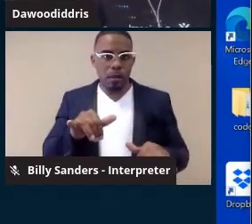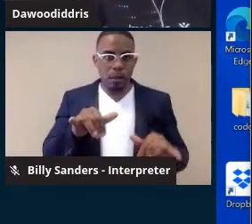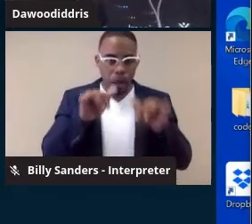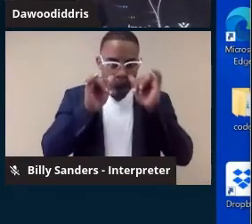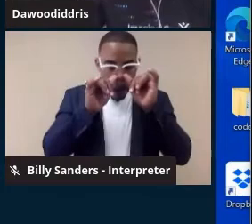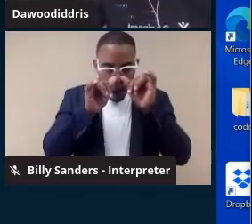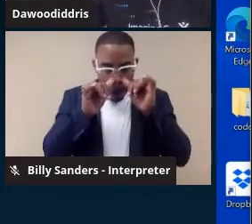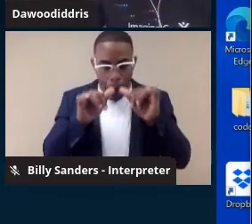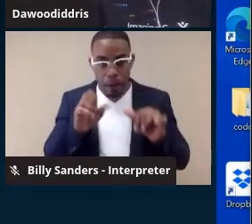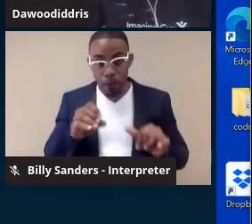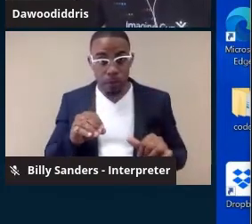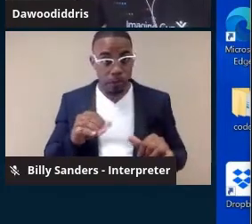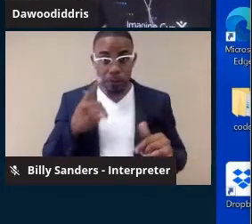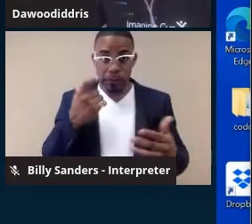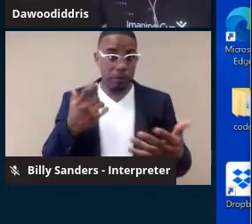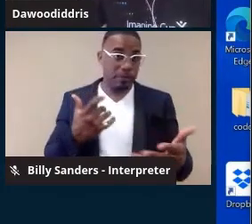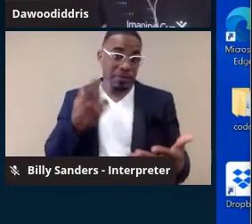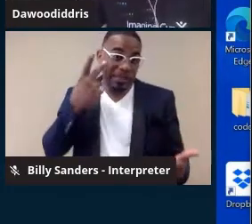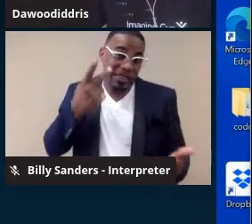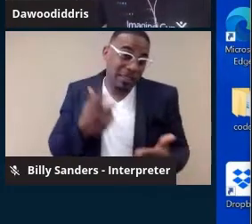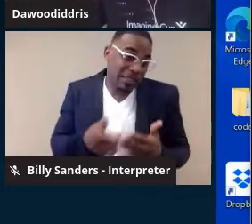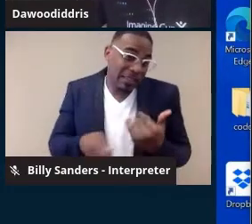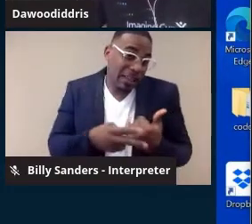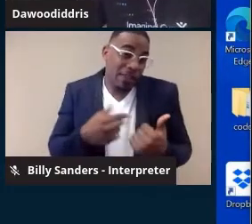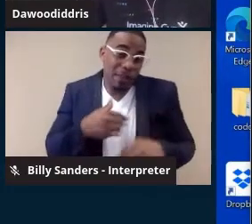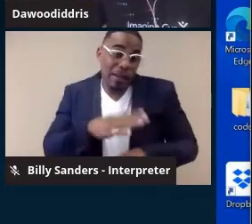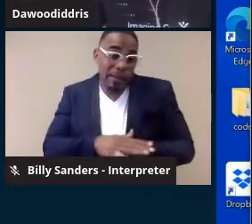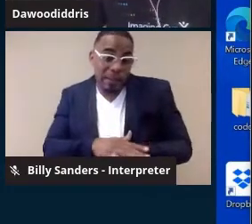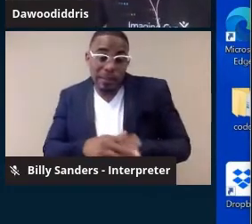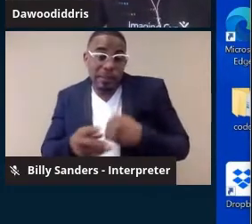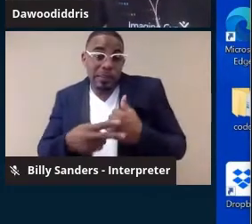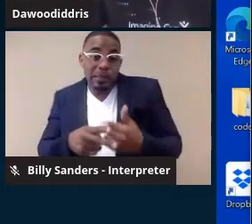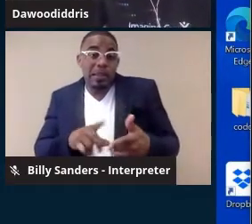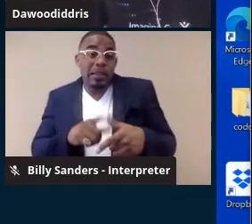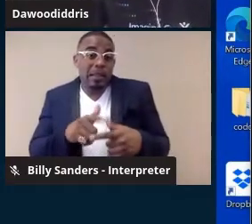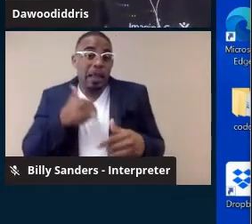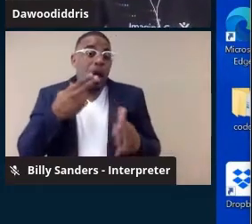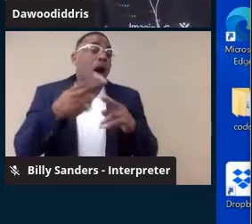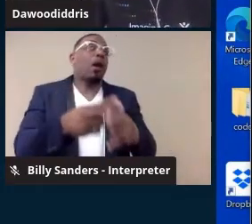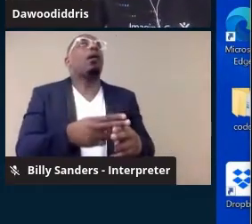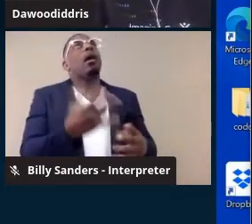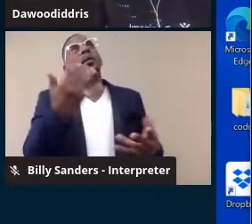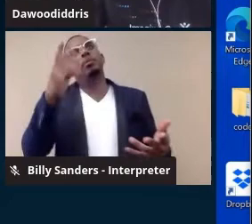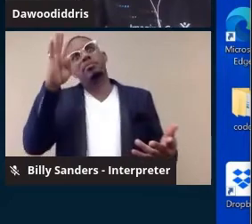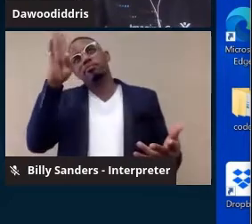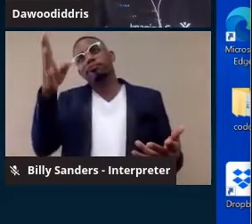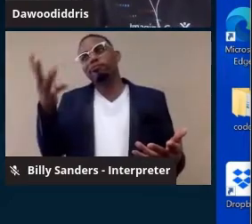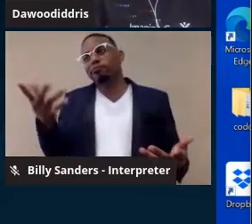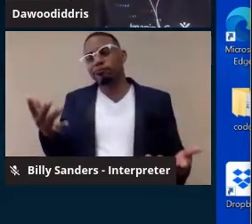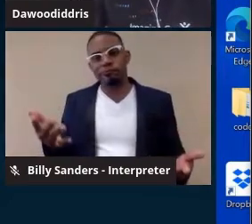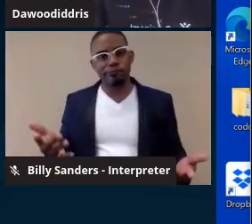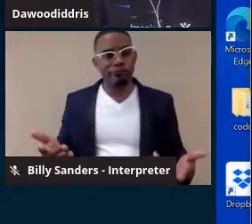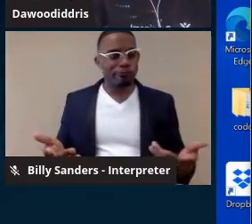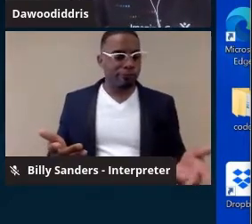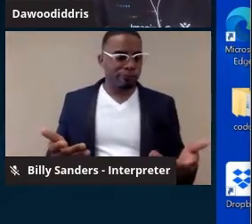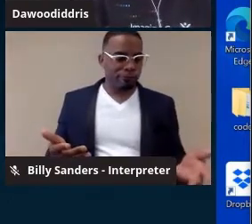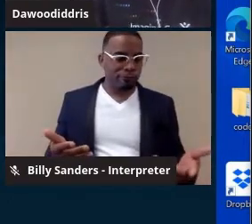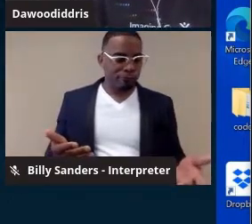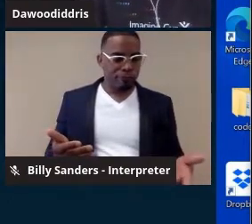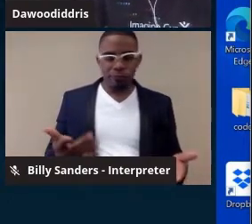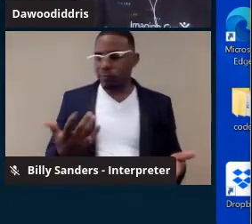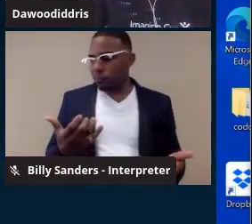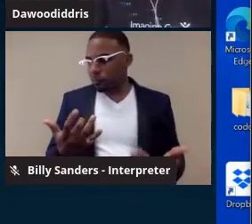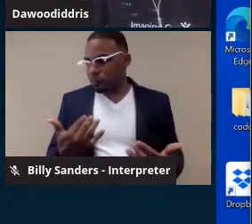at all. So I'll just, save it to my dev dependency, and I'll call it, it's actually called